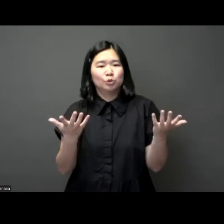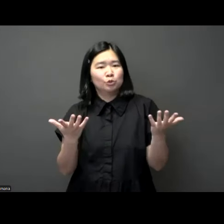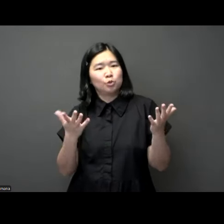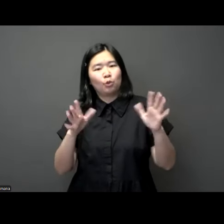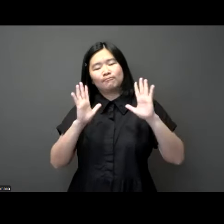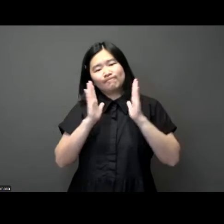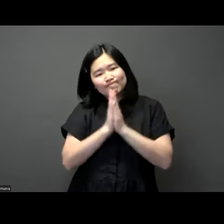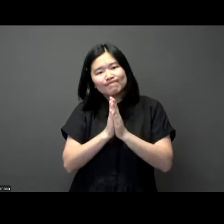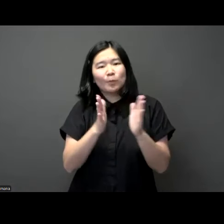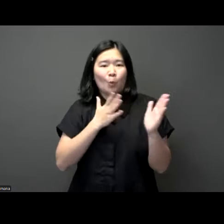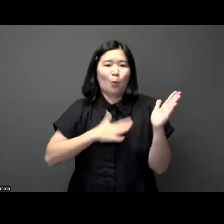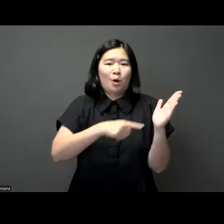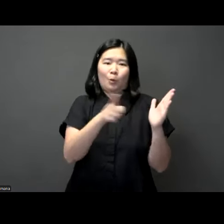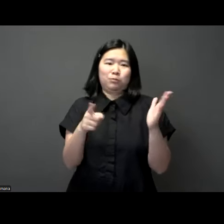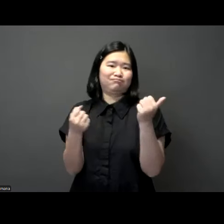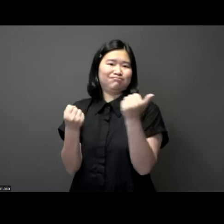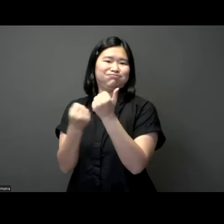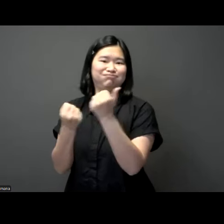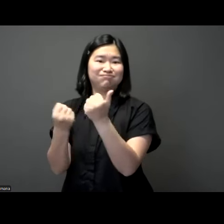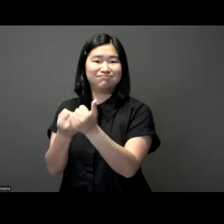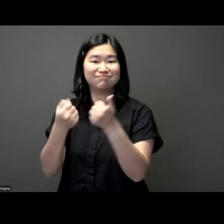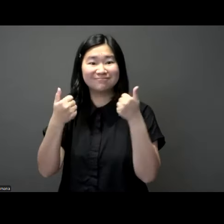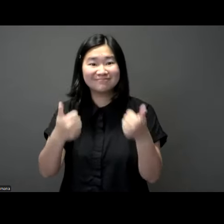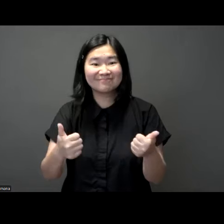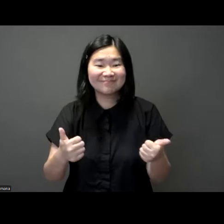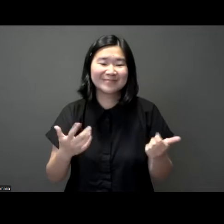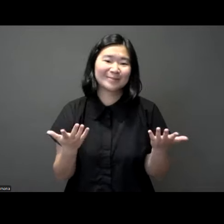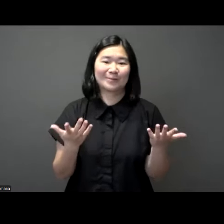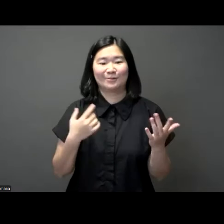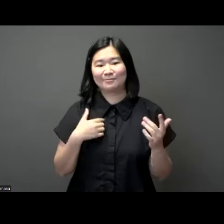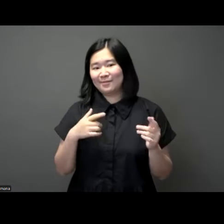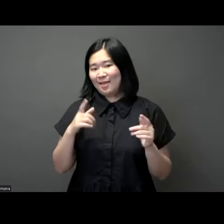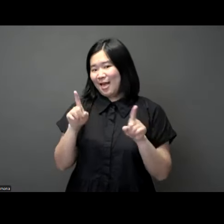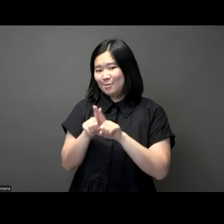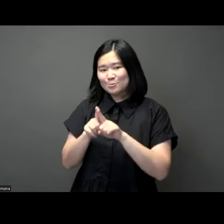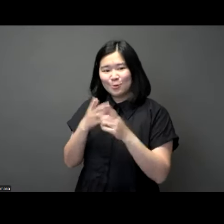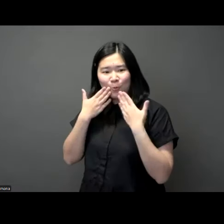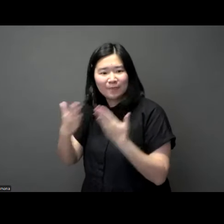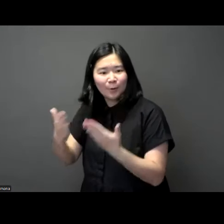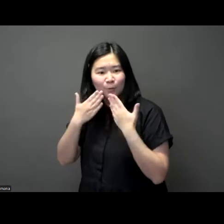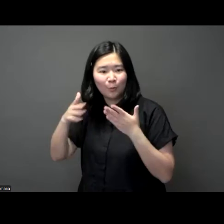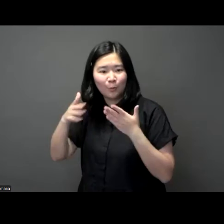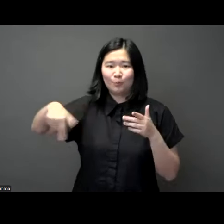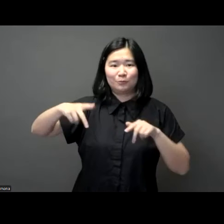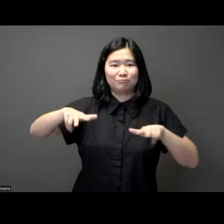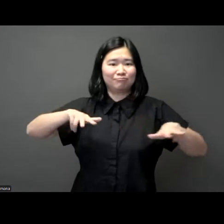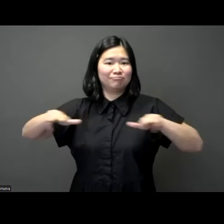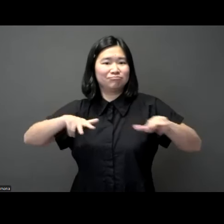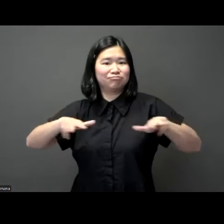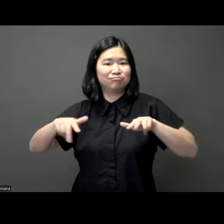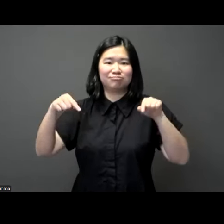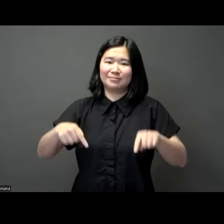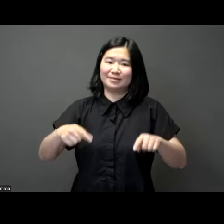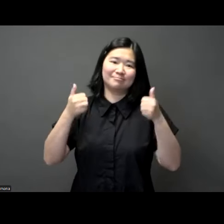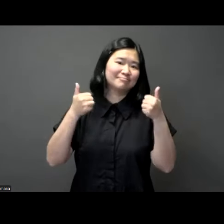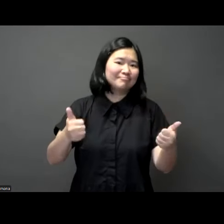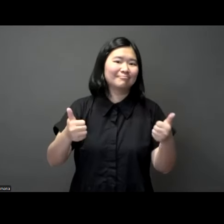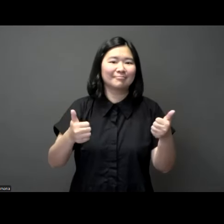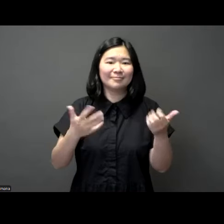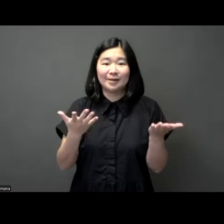possible. And I want to thank all of you who are here with us today, or listening later on